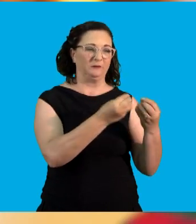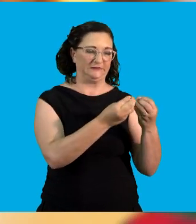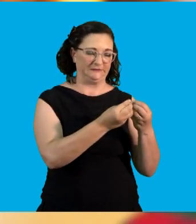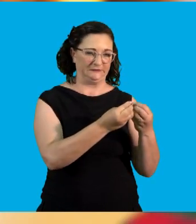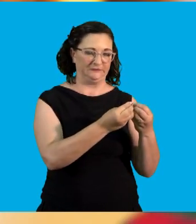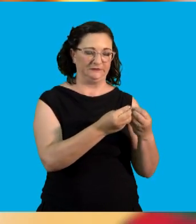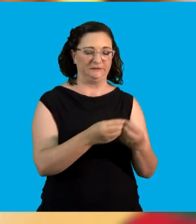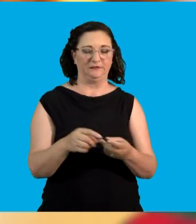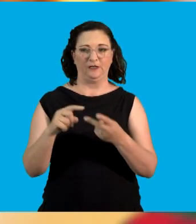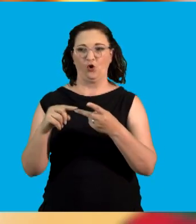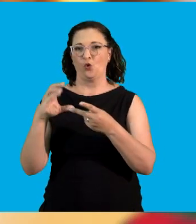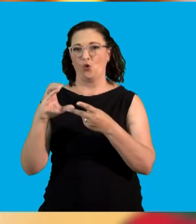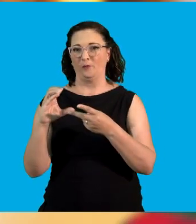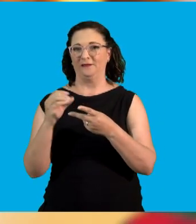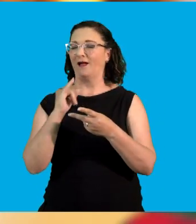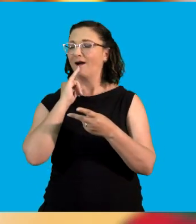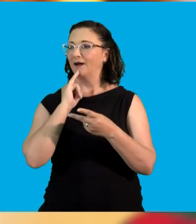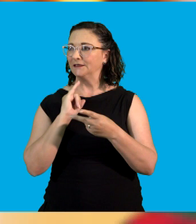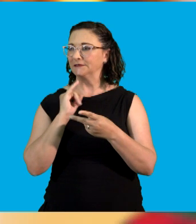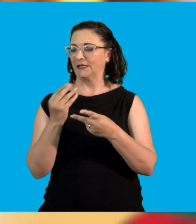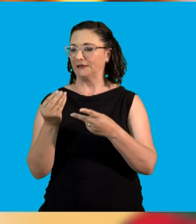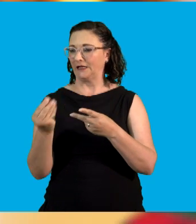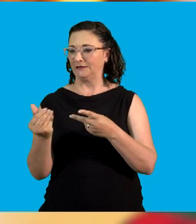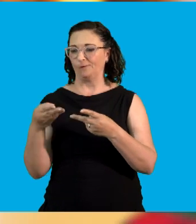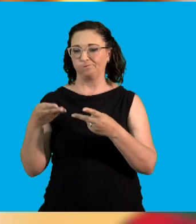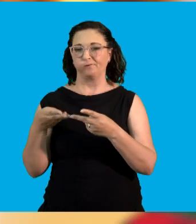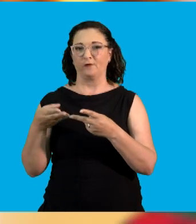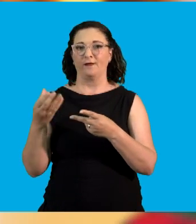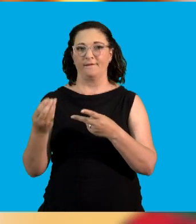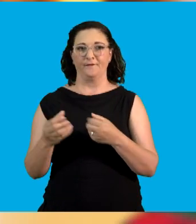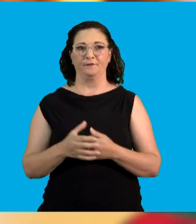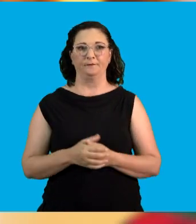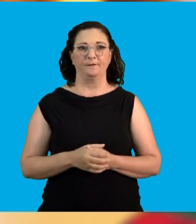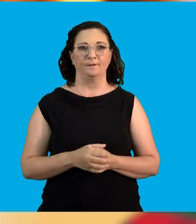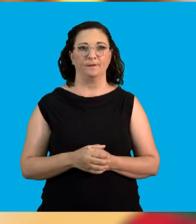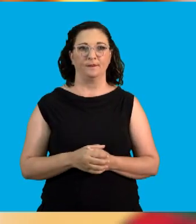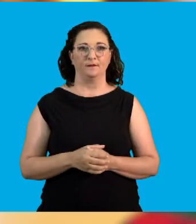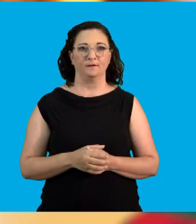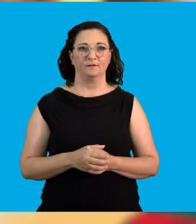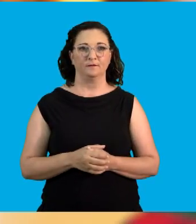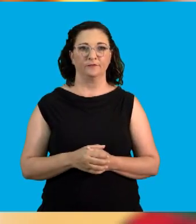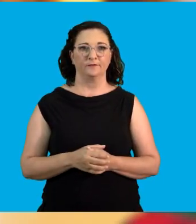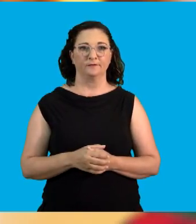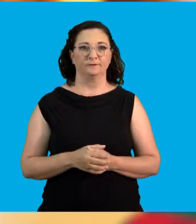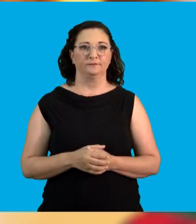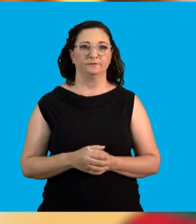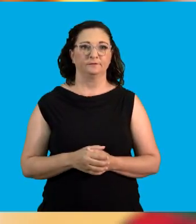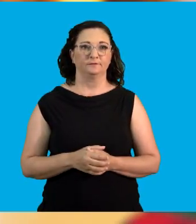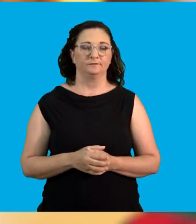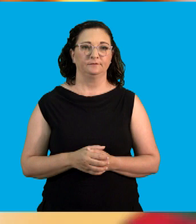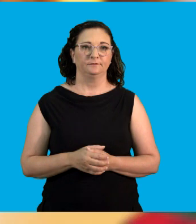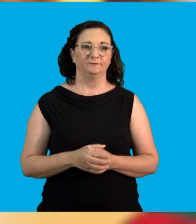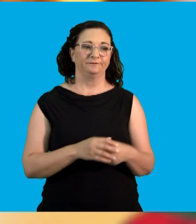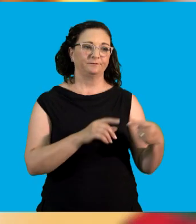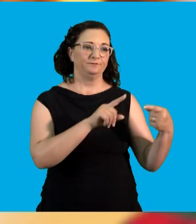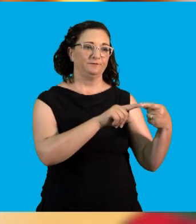comets are made up of ice and dust. Okay, remember, the asteroid, they are made up of those